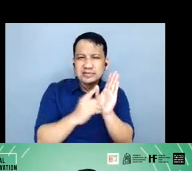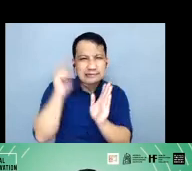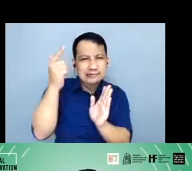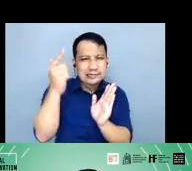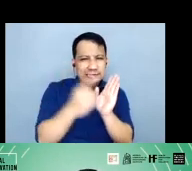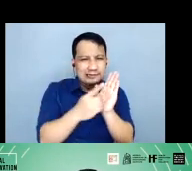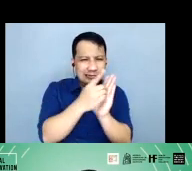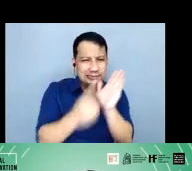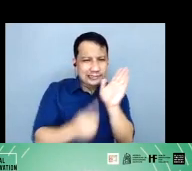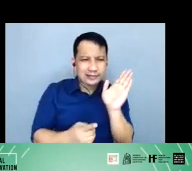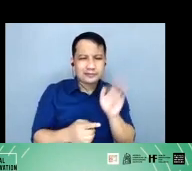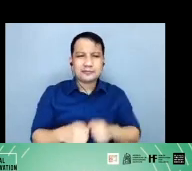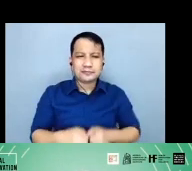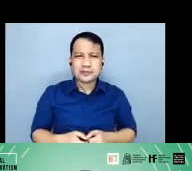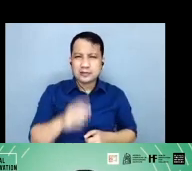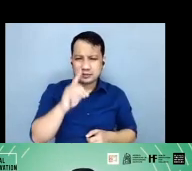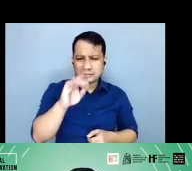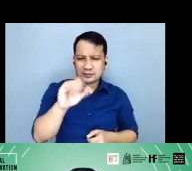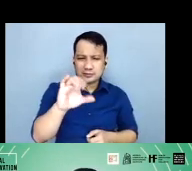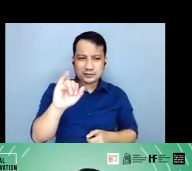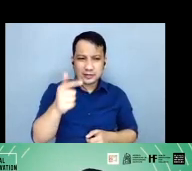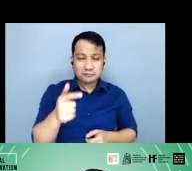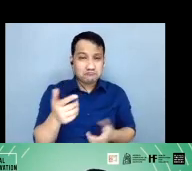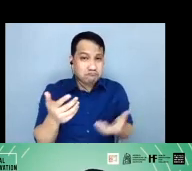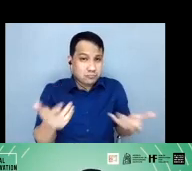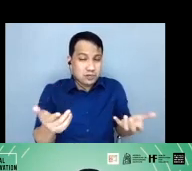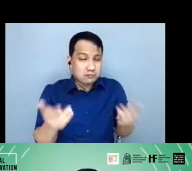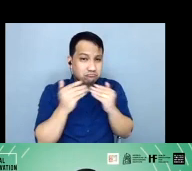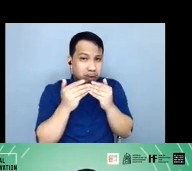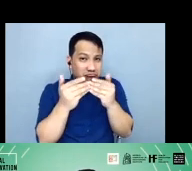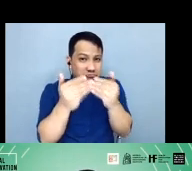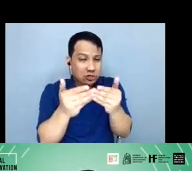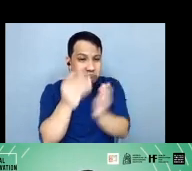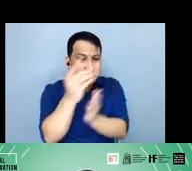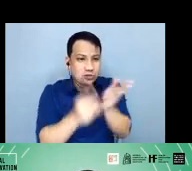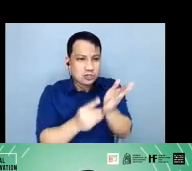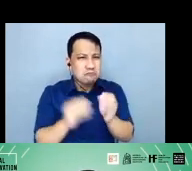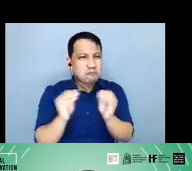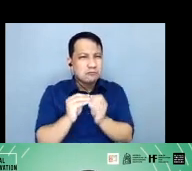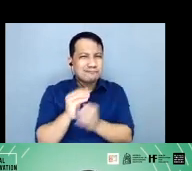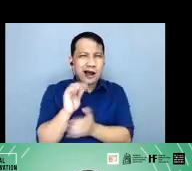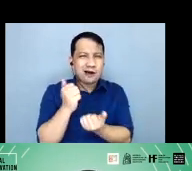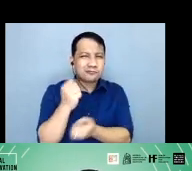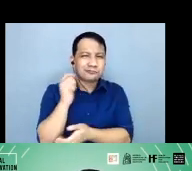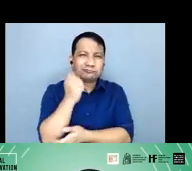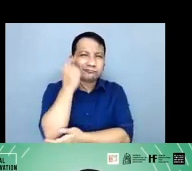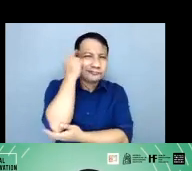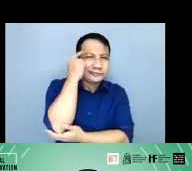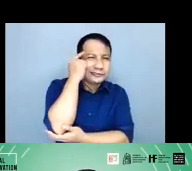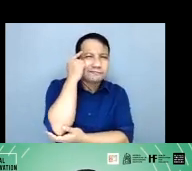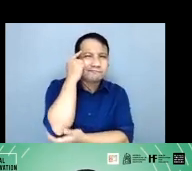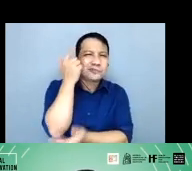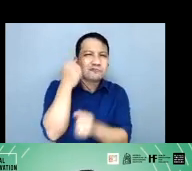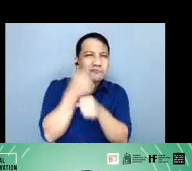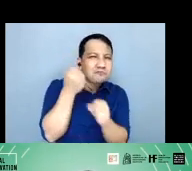design. Green design is, or sustainable design, is a form of thinking wherein we manufacture, we